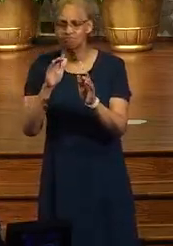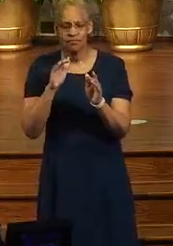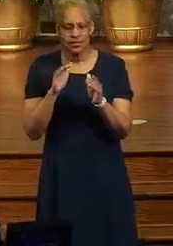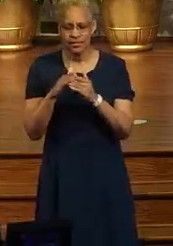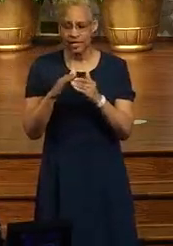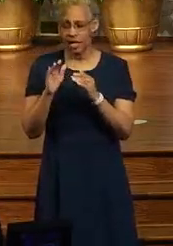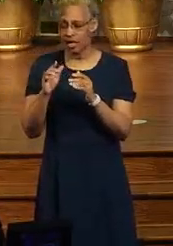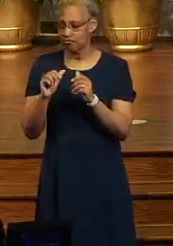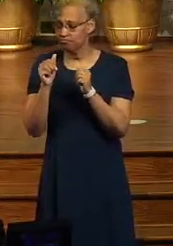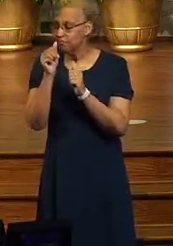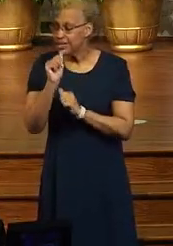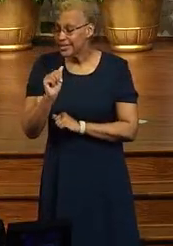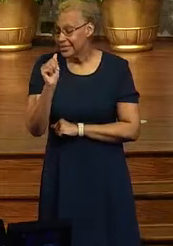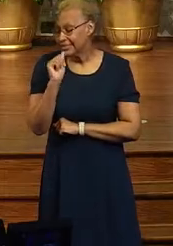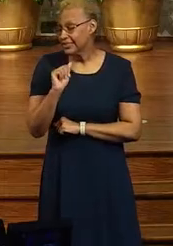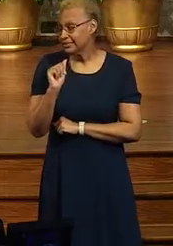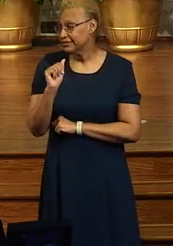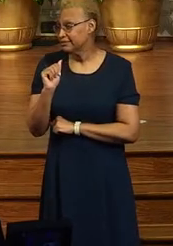long-suffering.